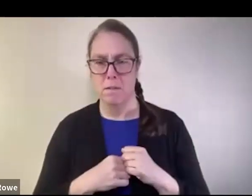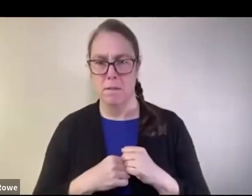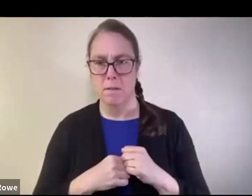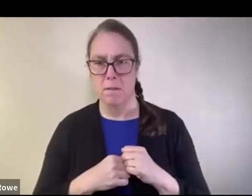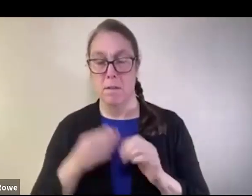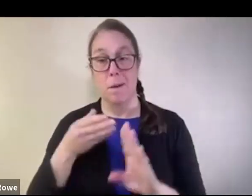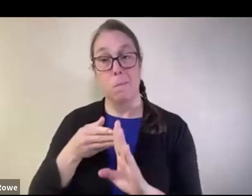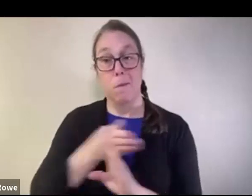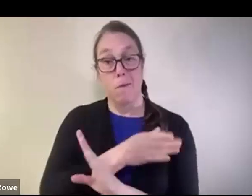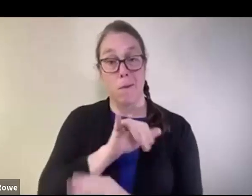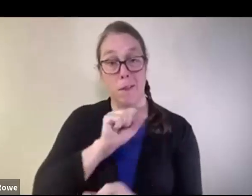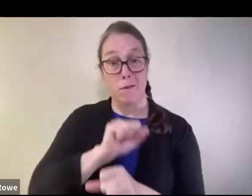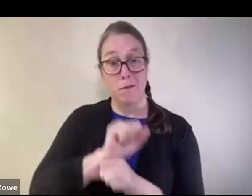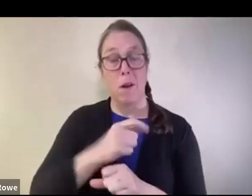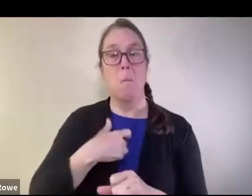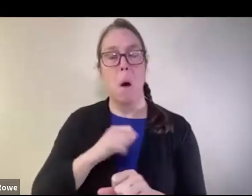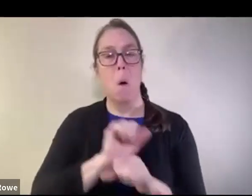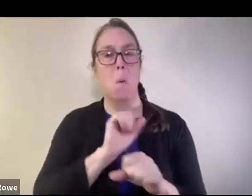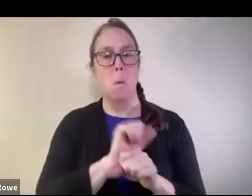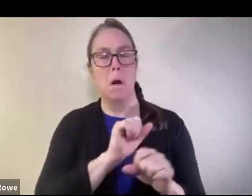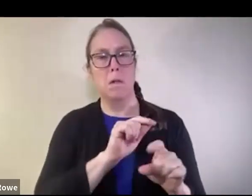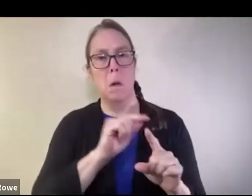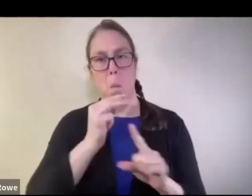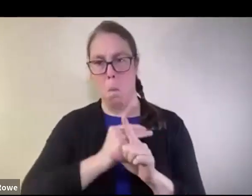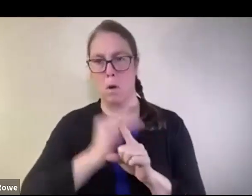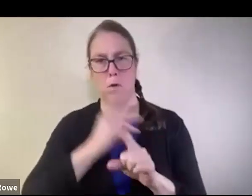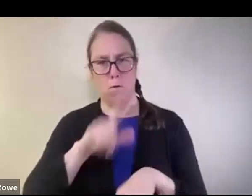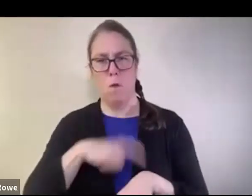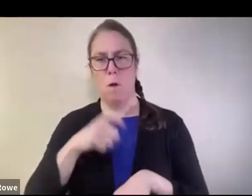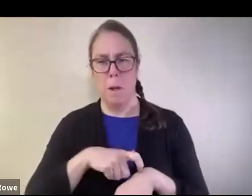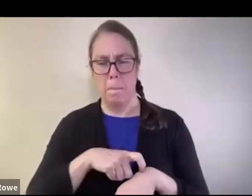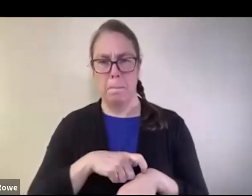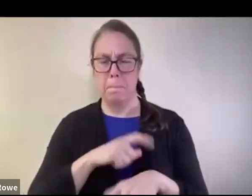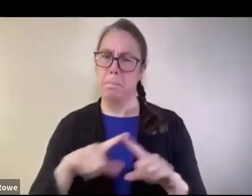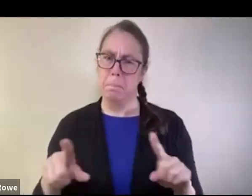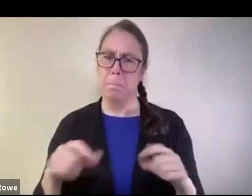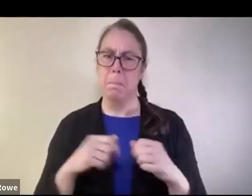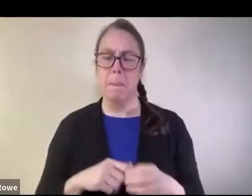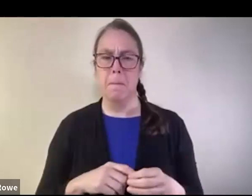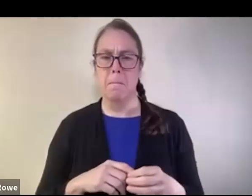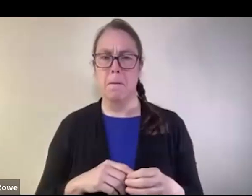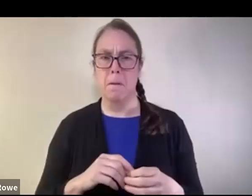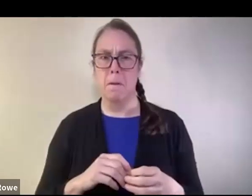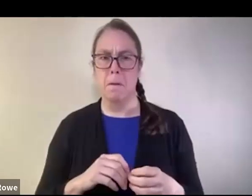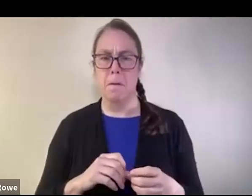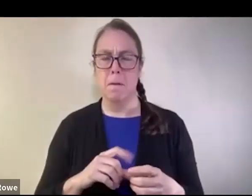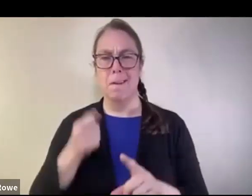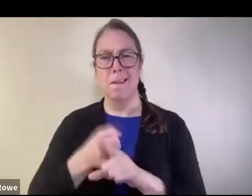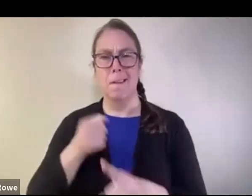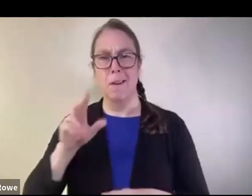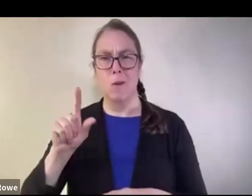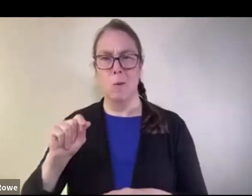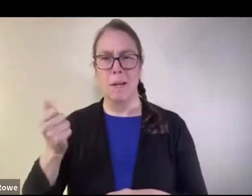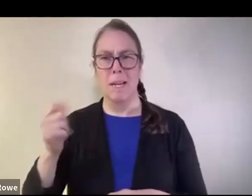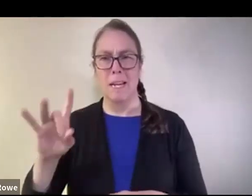Prior to that, I've worked in mortgage for a long time. So I prior to 2018, I went to a lot of